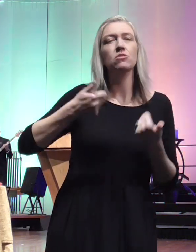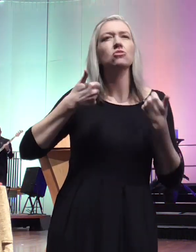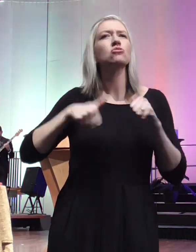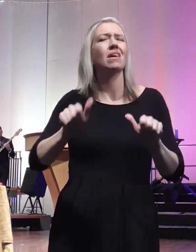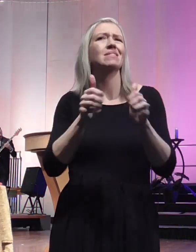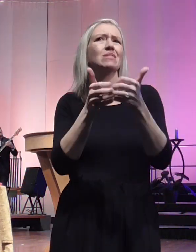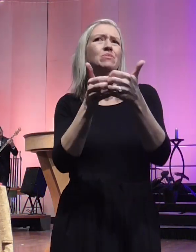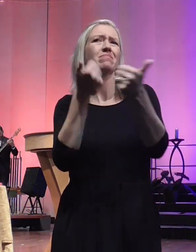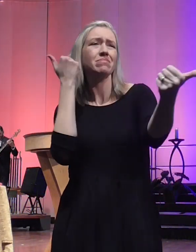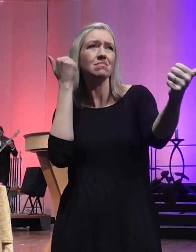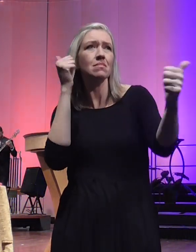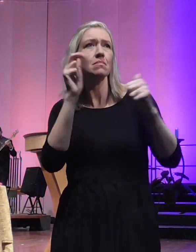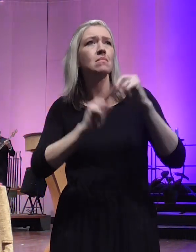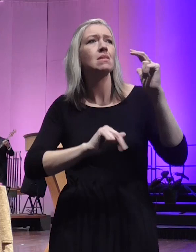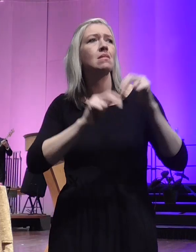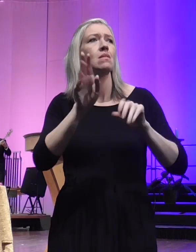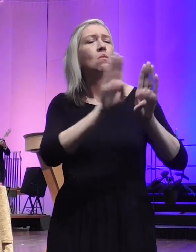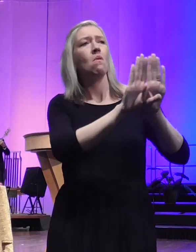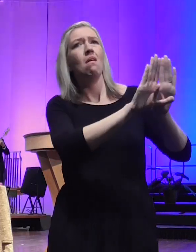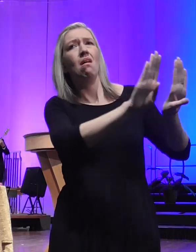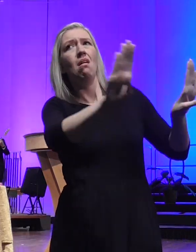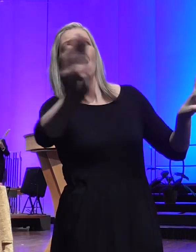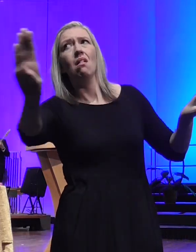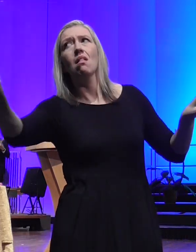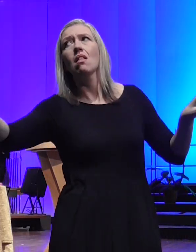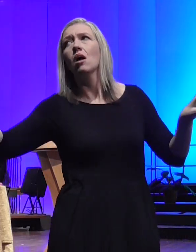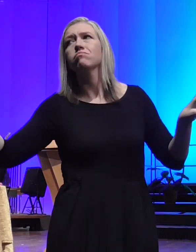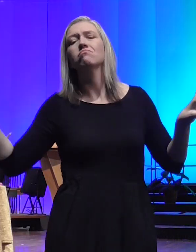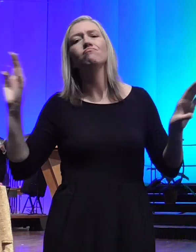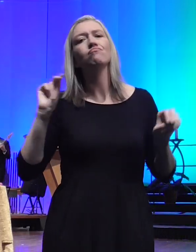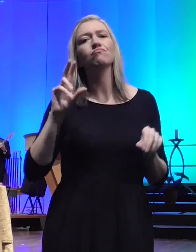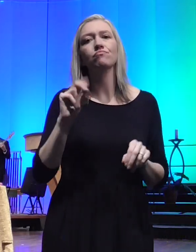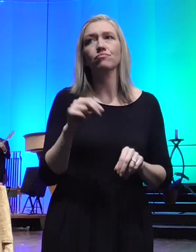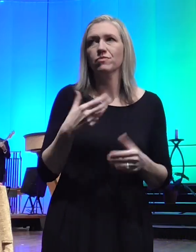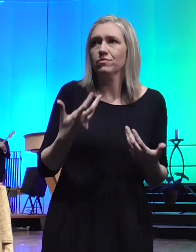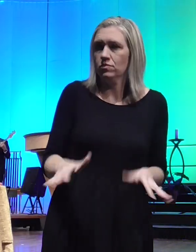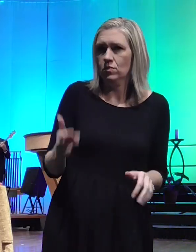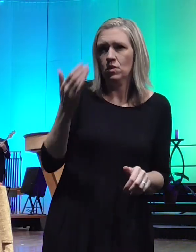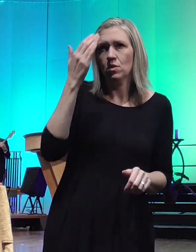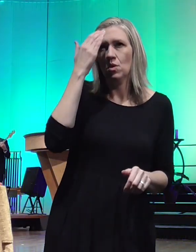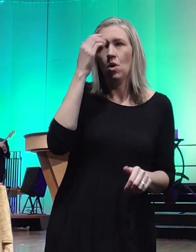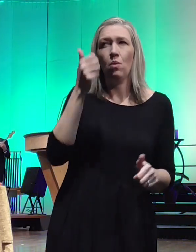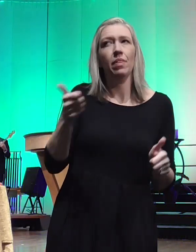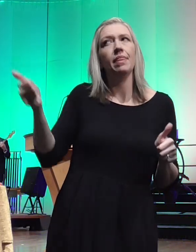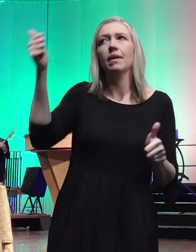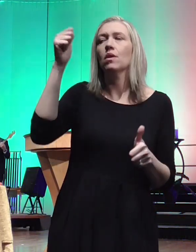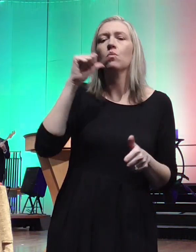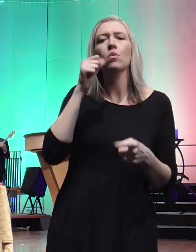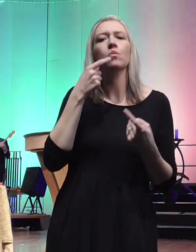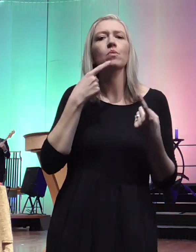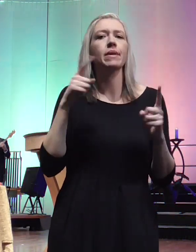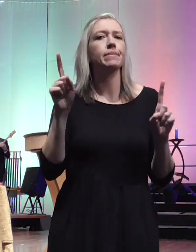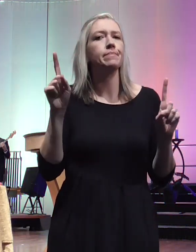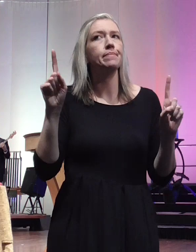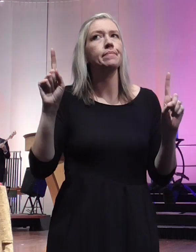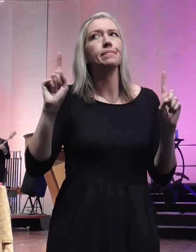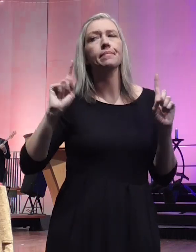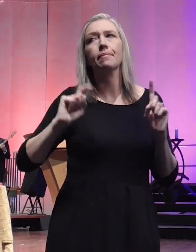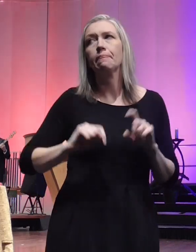come to build the wall between us. We know they won't win.